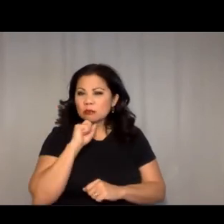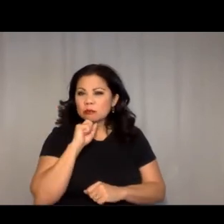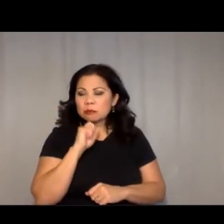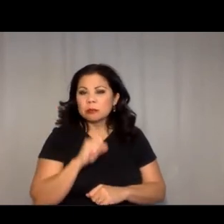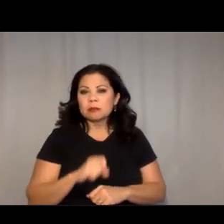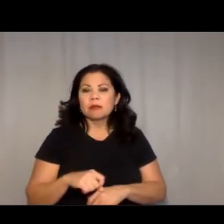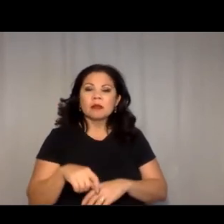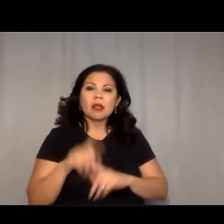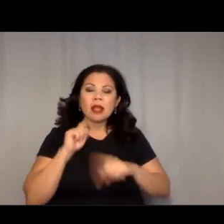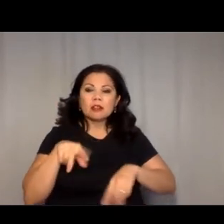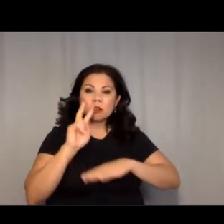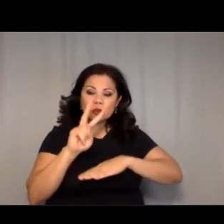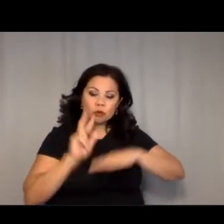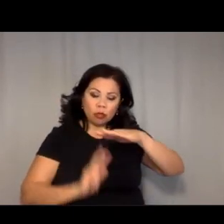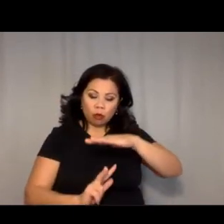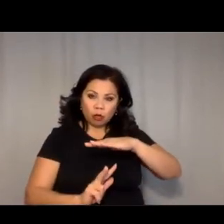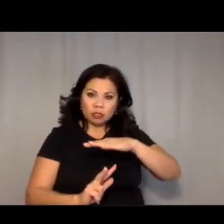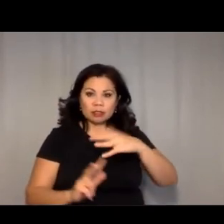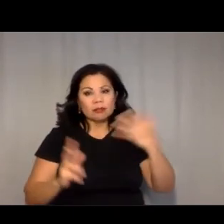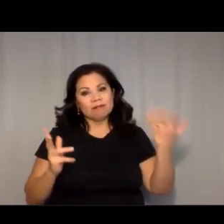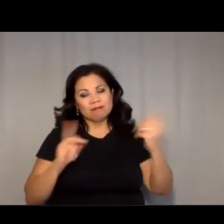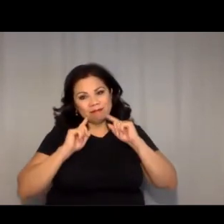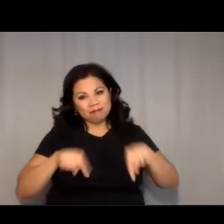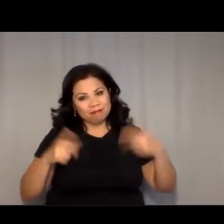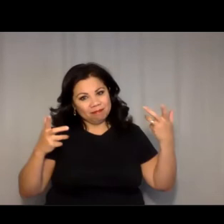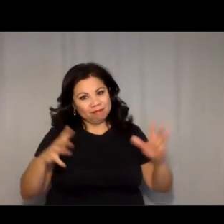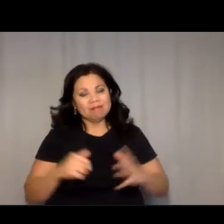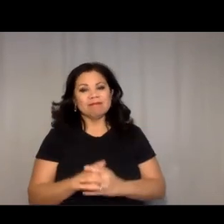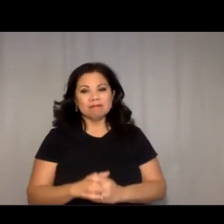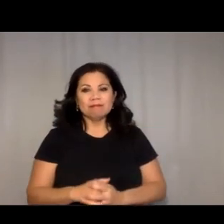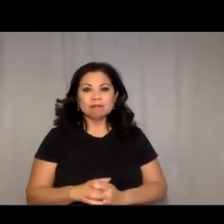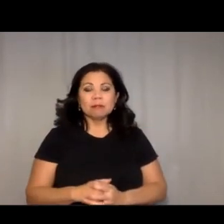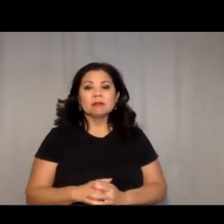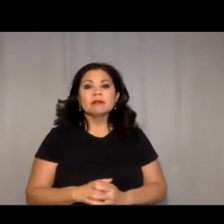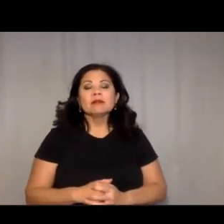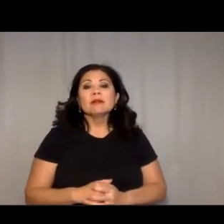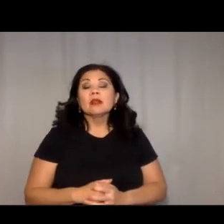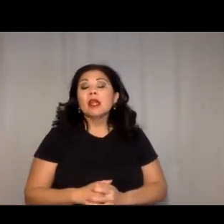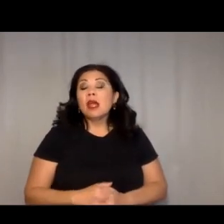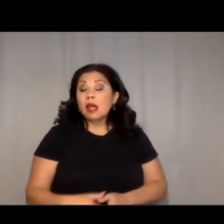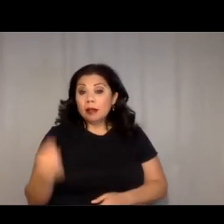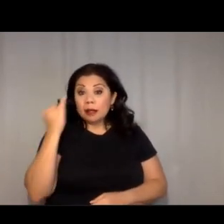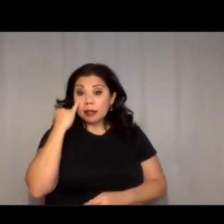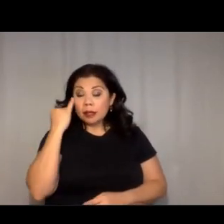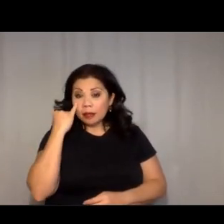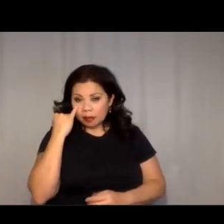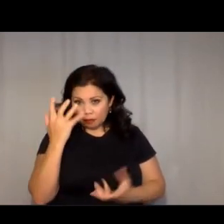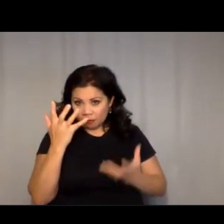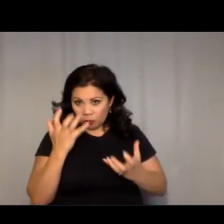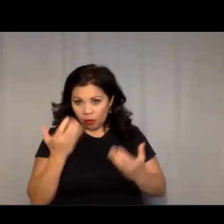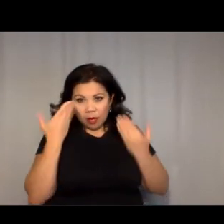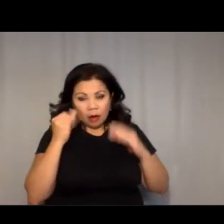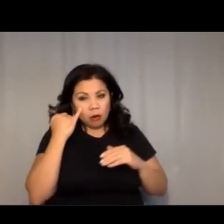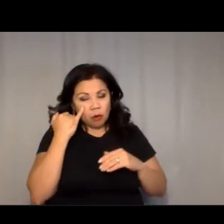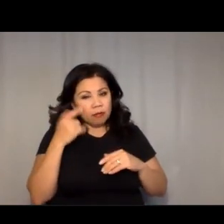get 2 over 3, and there's your answer. Now, if you wanted to, I'm not sure if you know how to